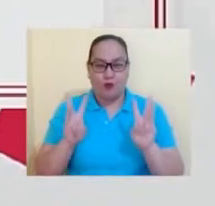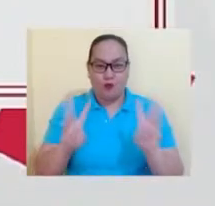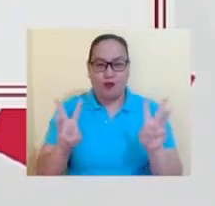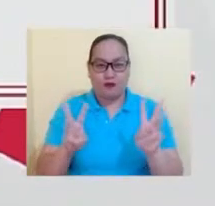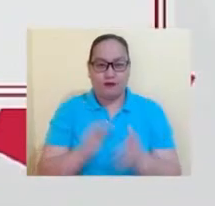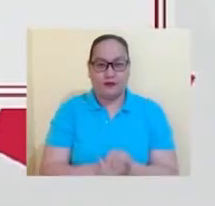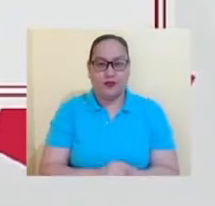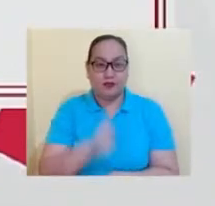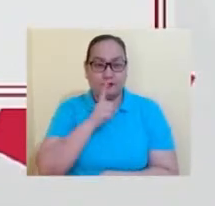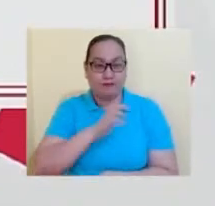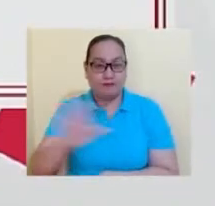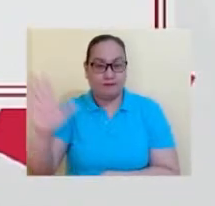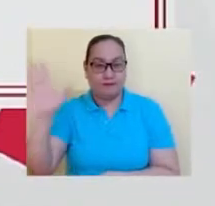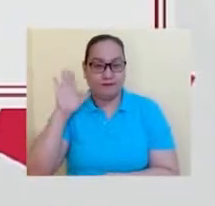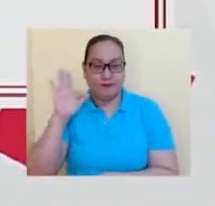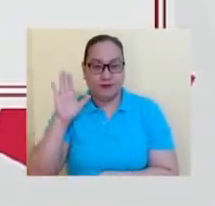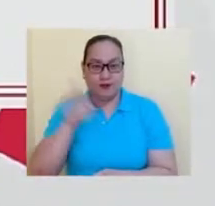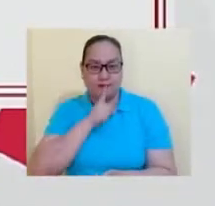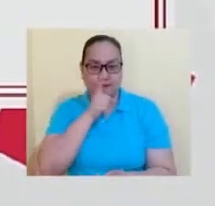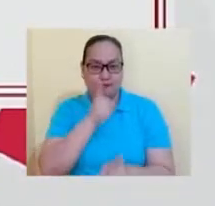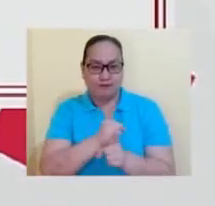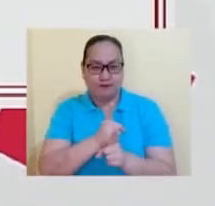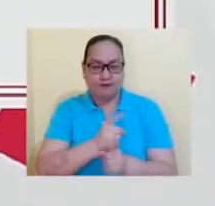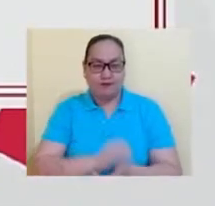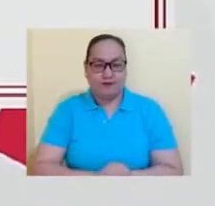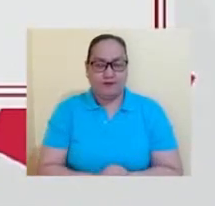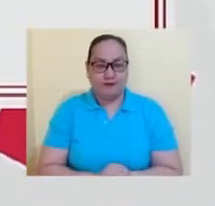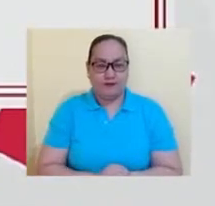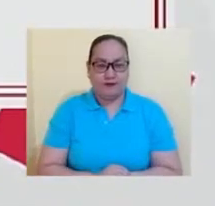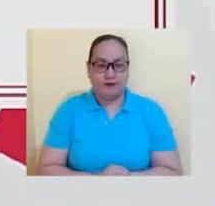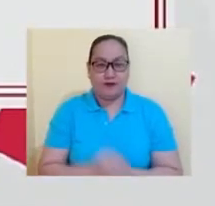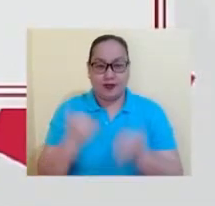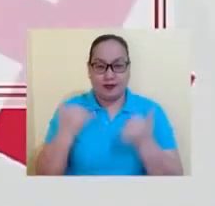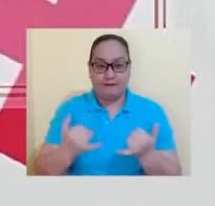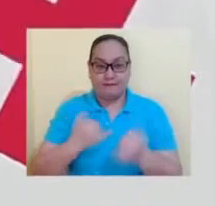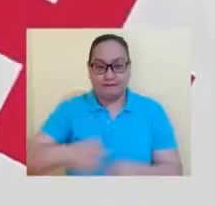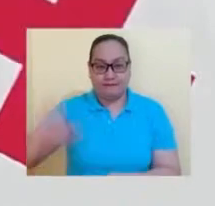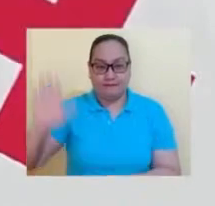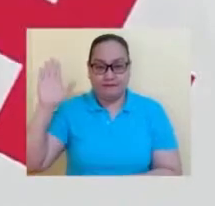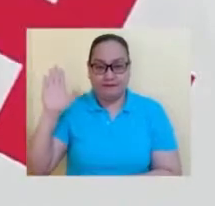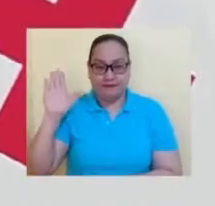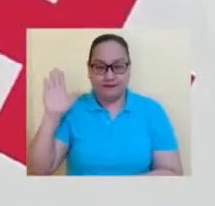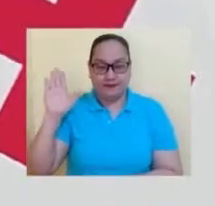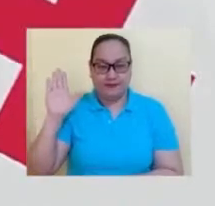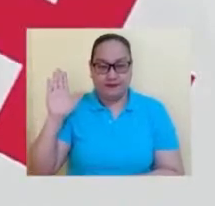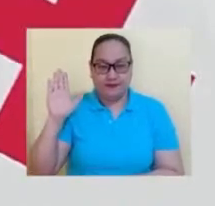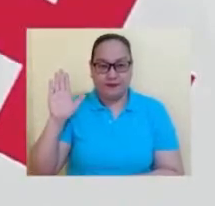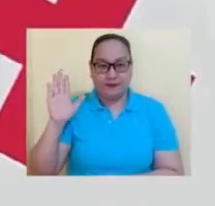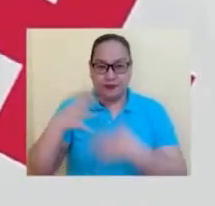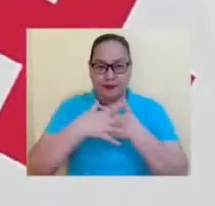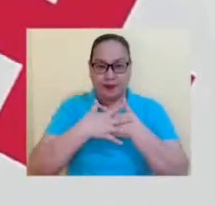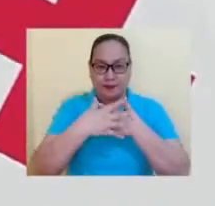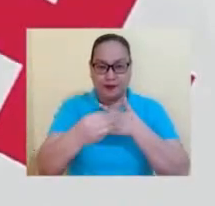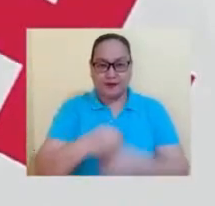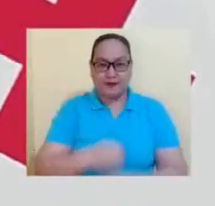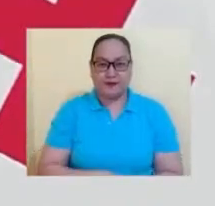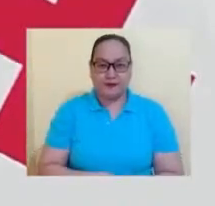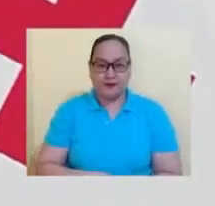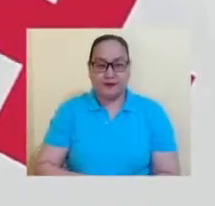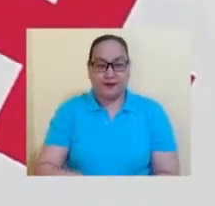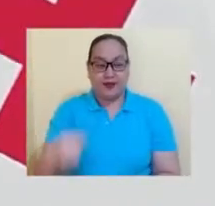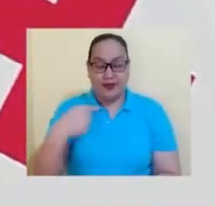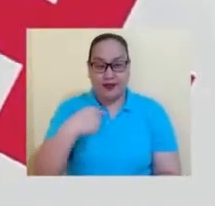an oath confirmation. Now raise your right hand and repeat after me.